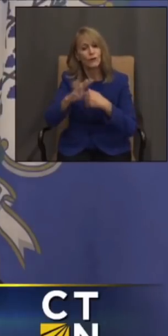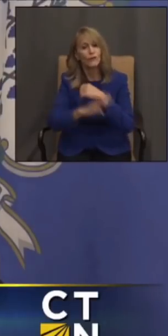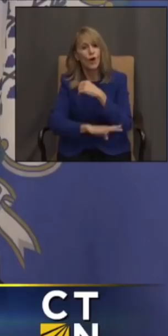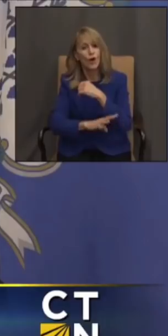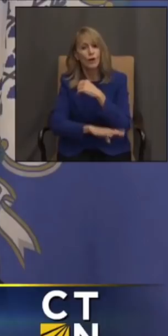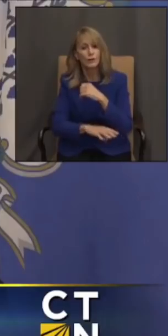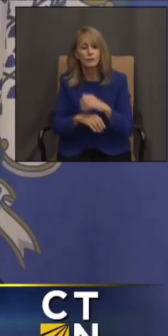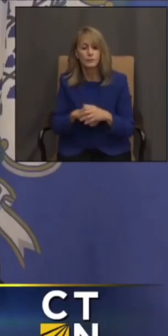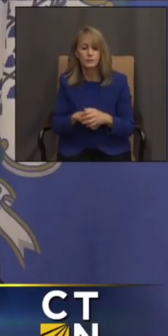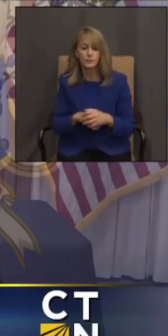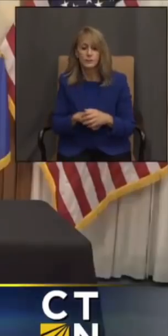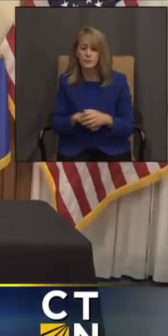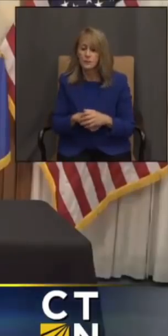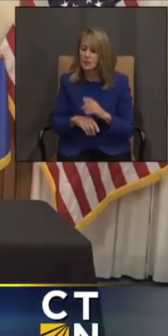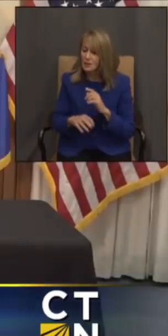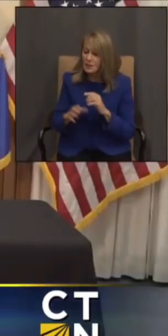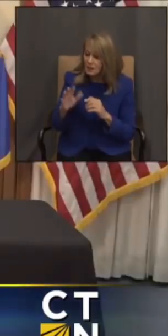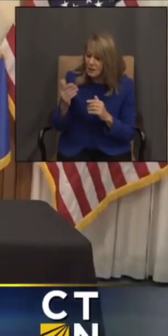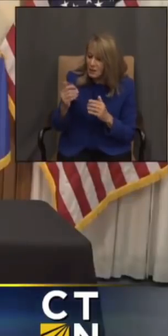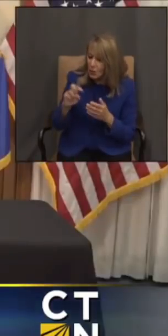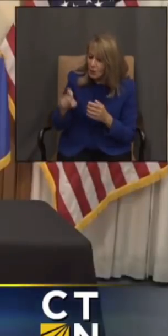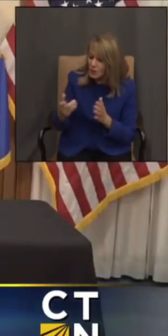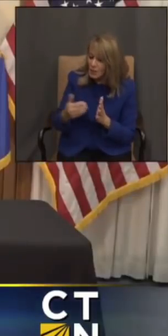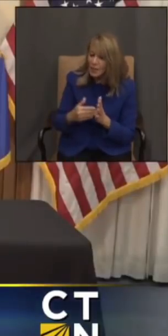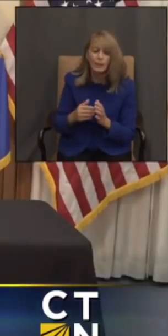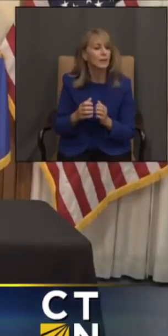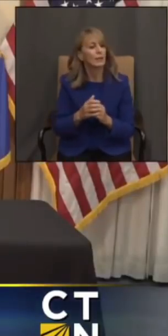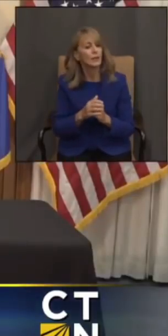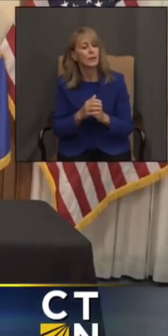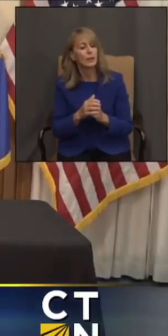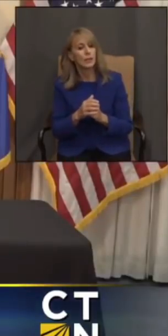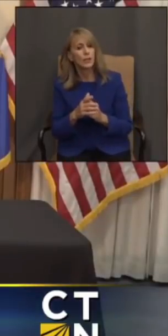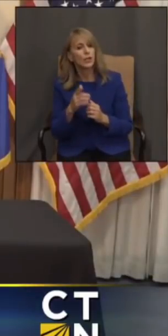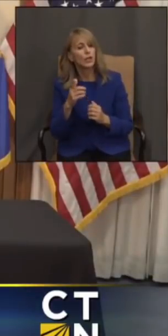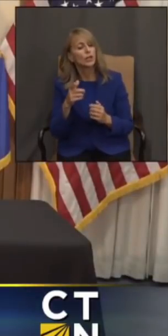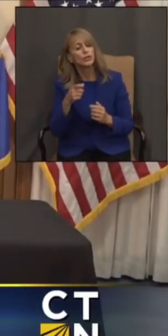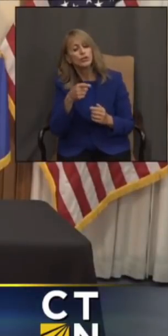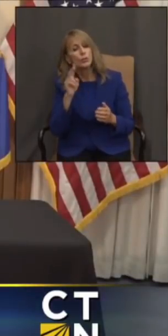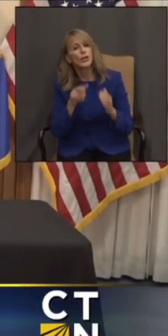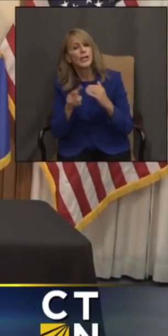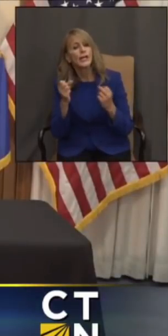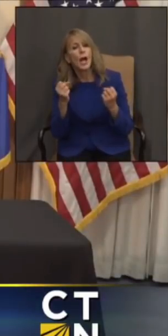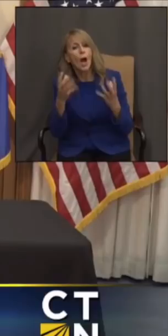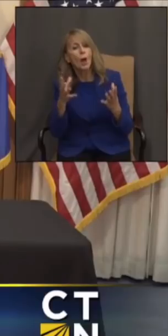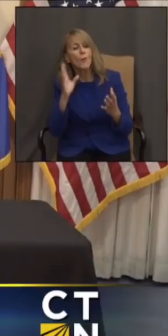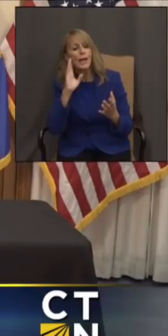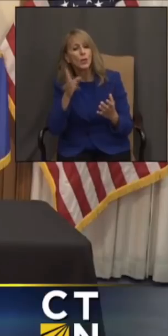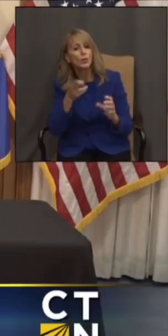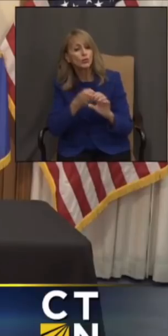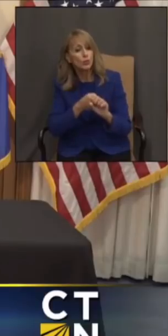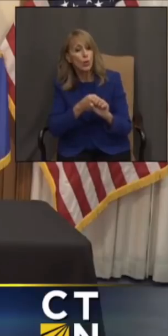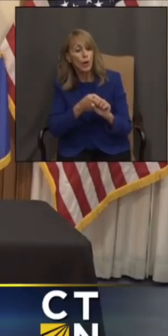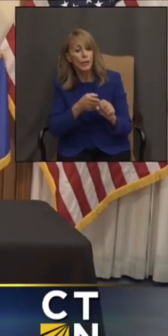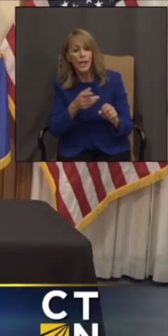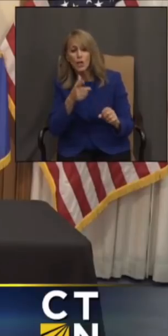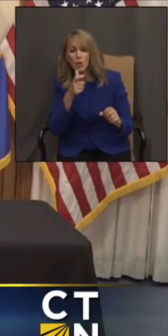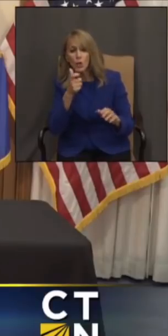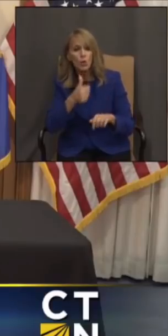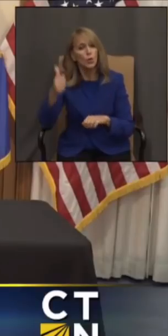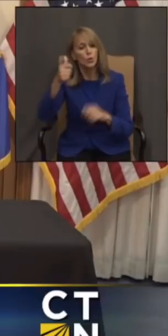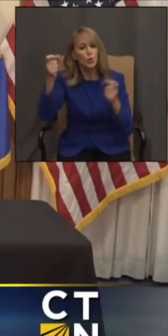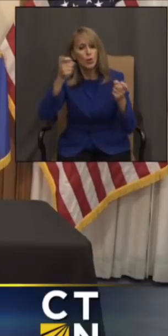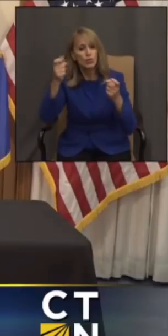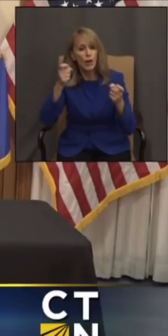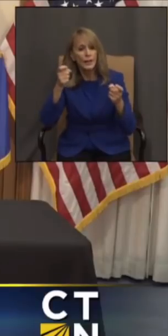What was the second part of your question? What's the participation level you're expecting, and who is going to run the programs? Will it be the regional